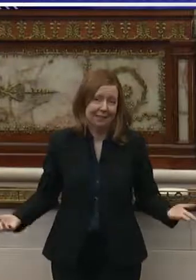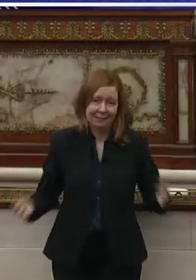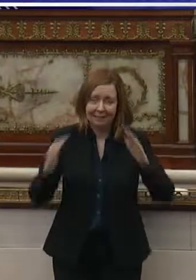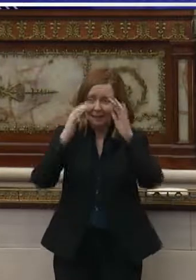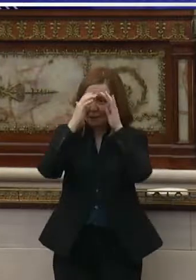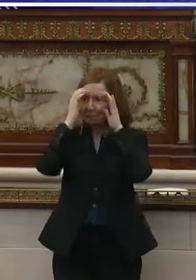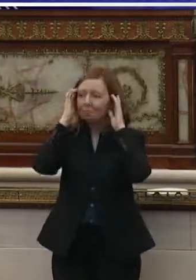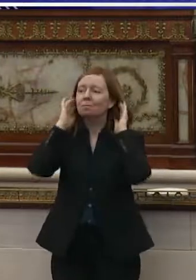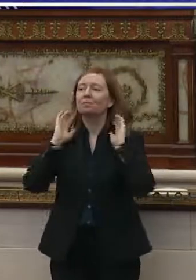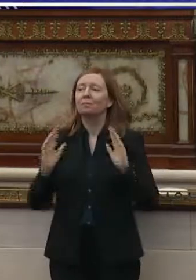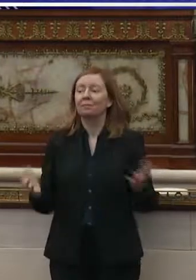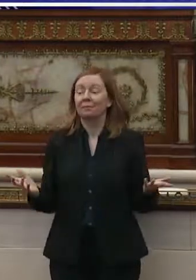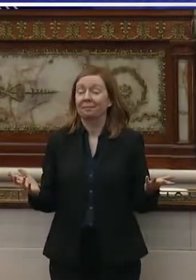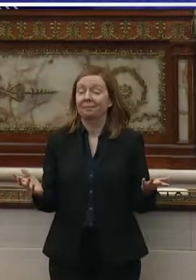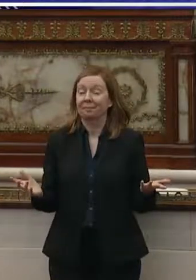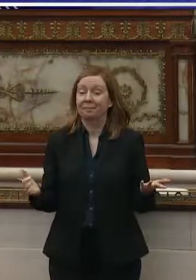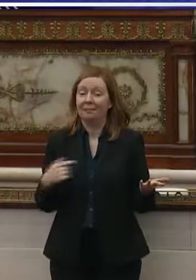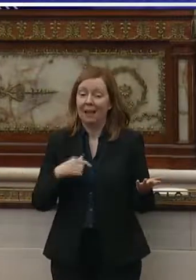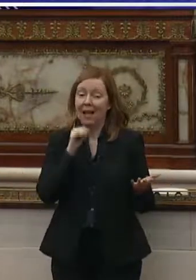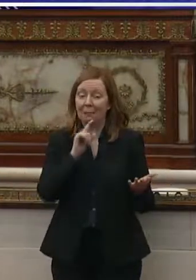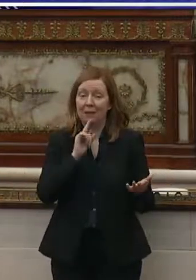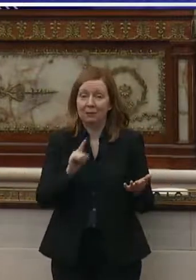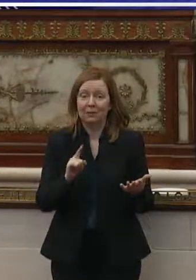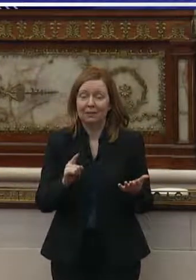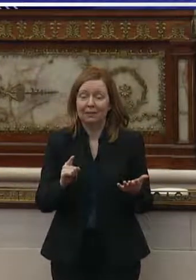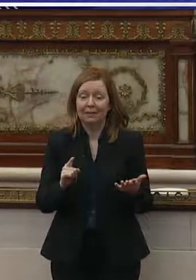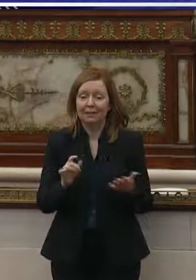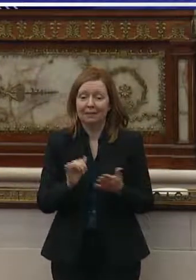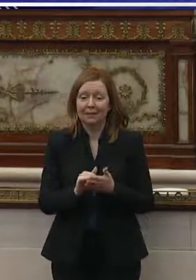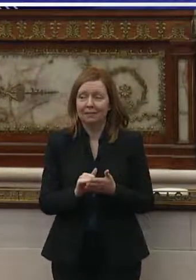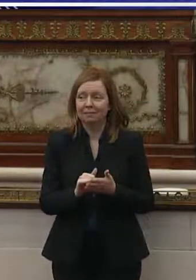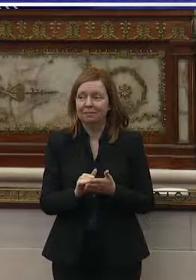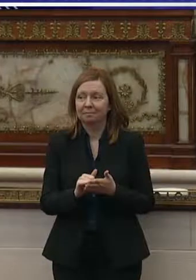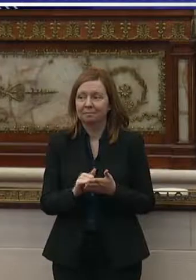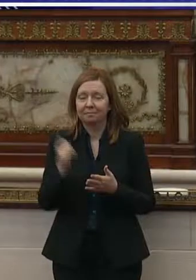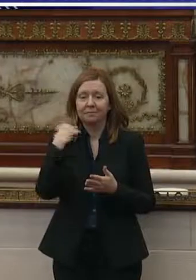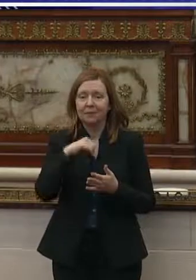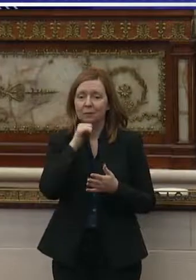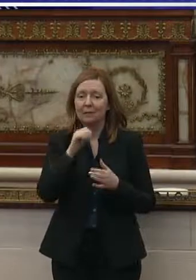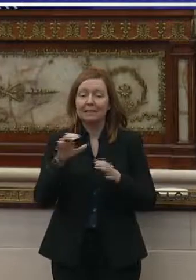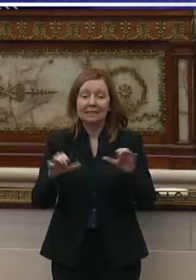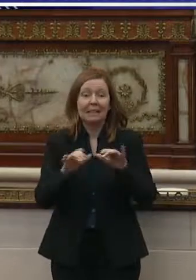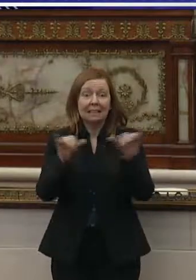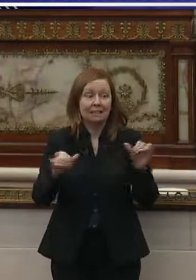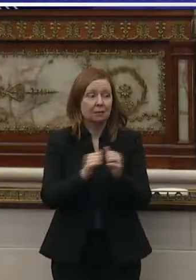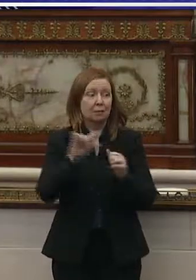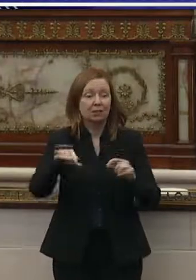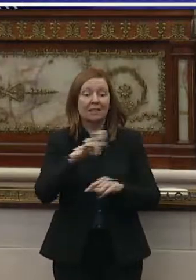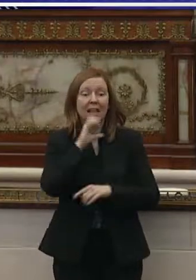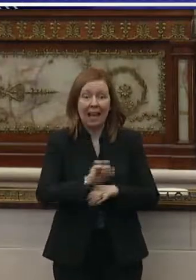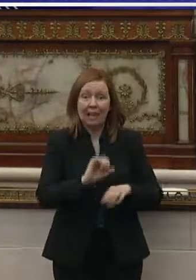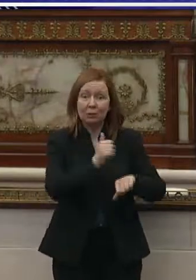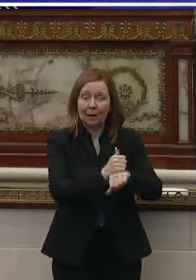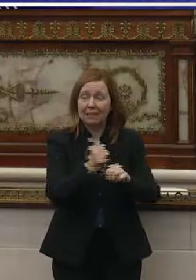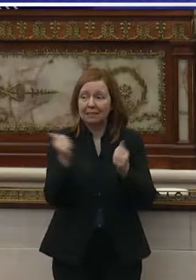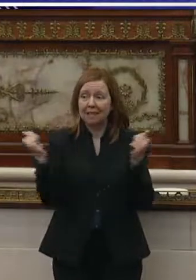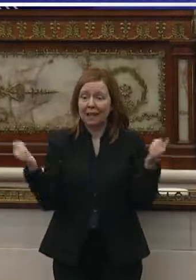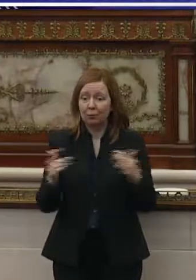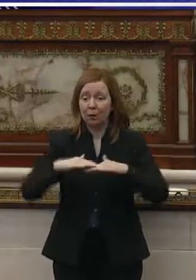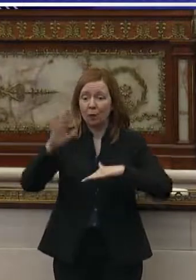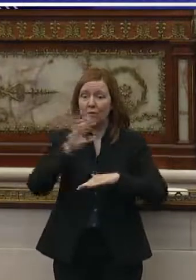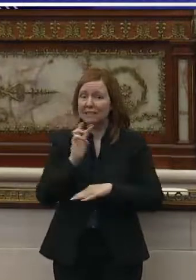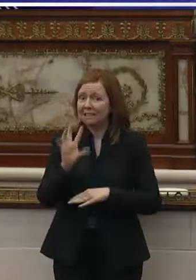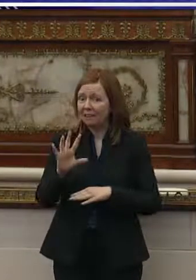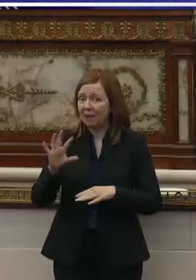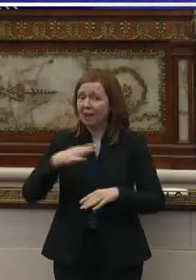And I'm not so sure that if we did a system was just age-based, everybody over 65 was eligible,